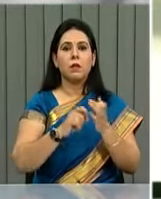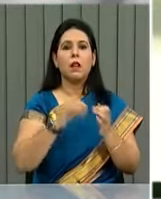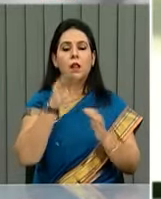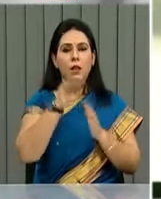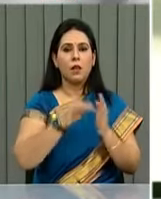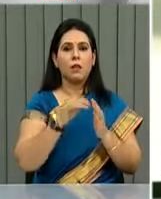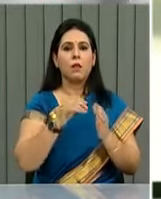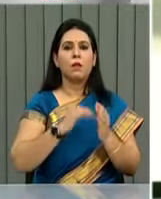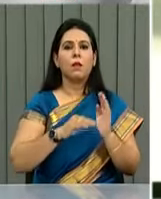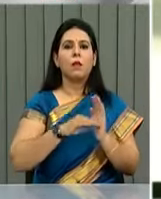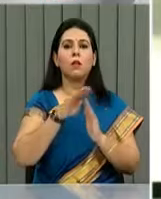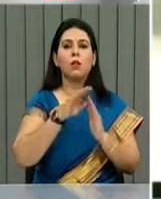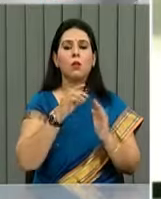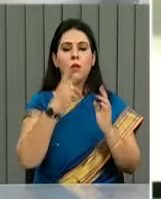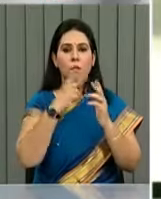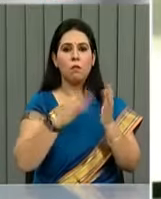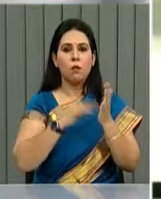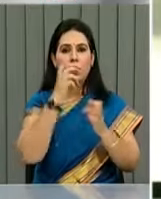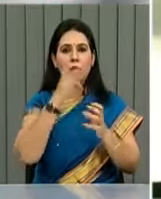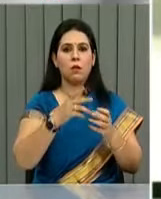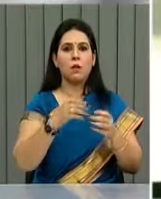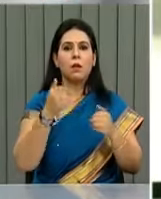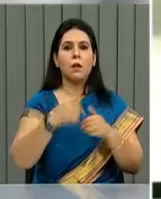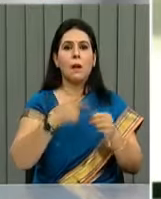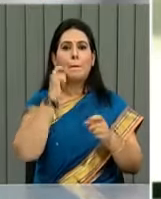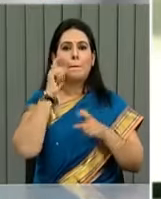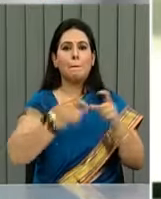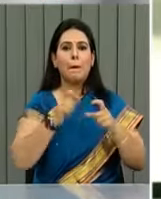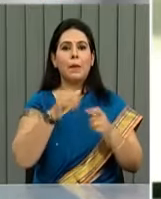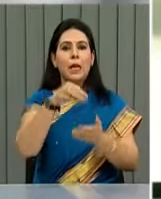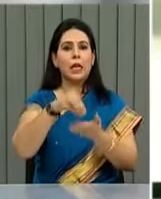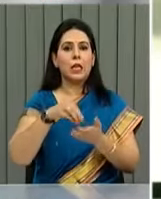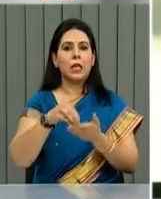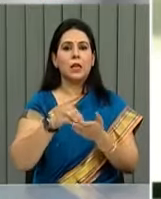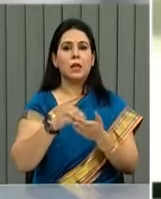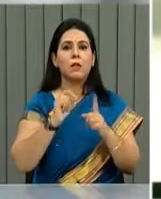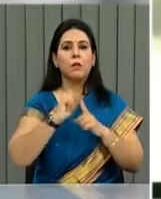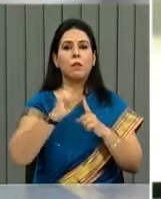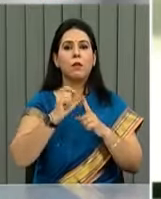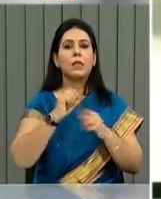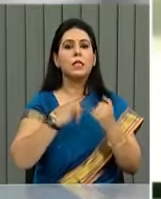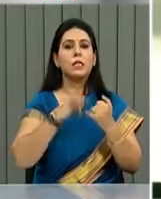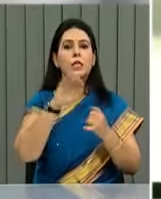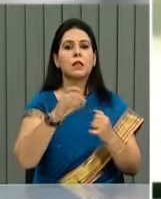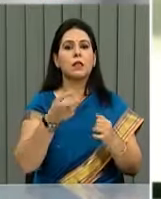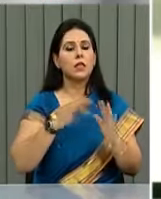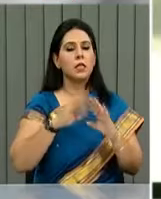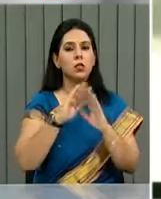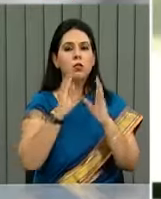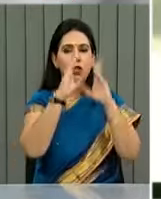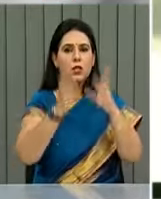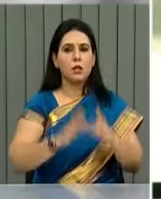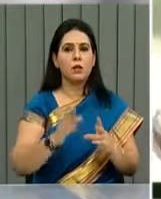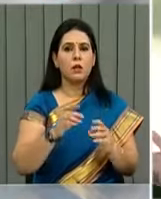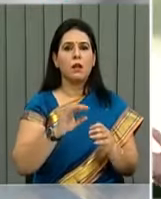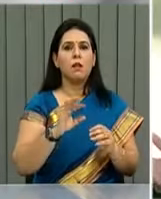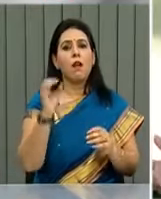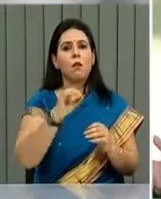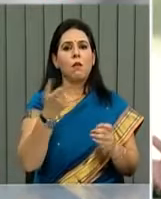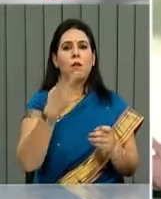less, our growth model is today dependent on public investment. So private sector also then gets into shape. And